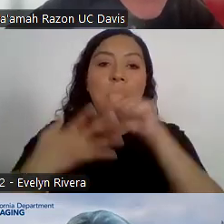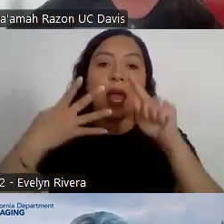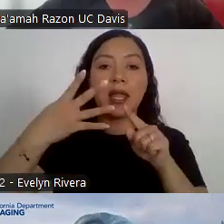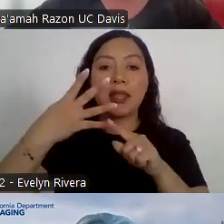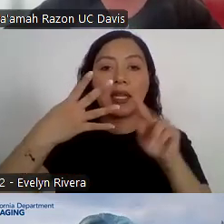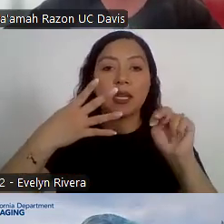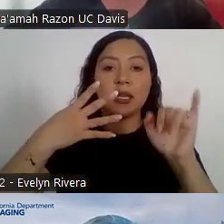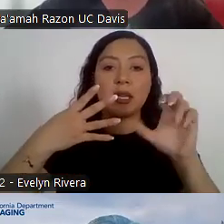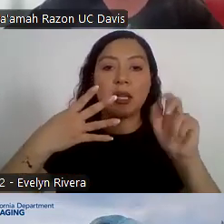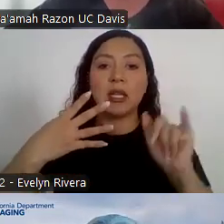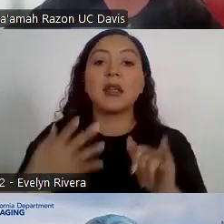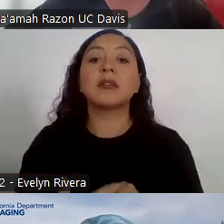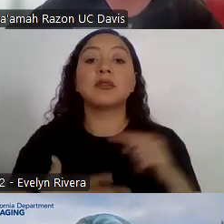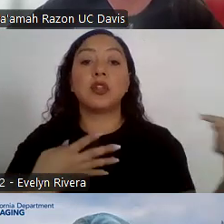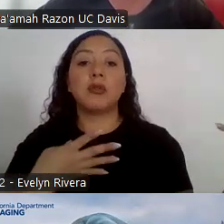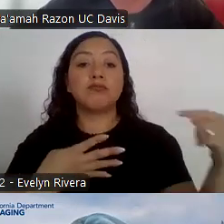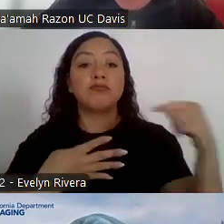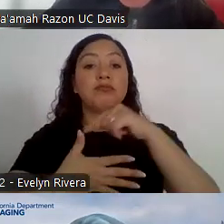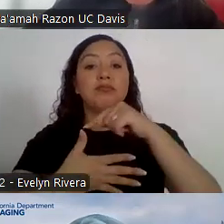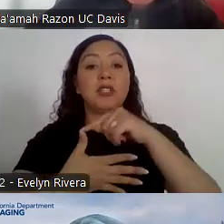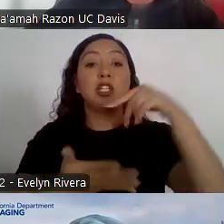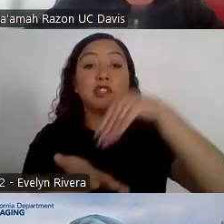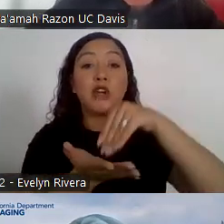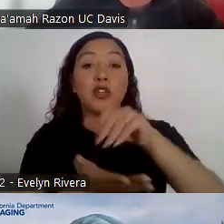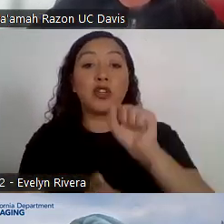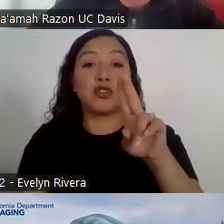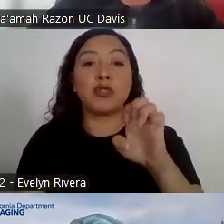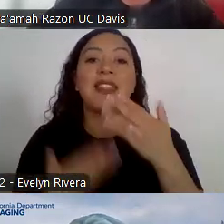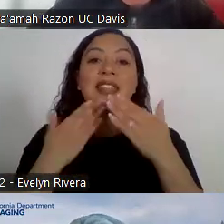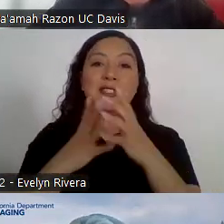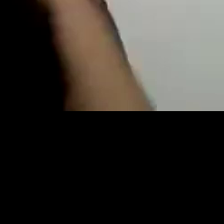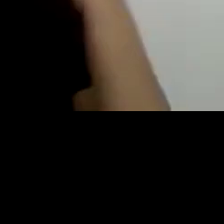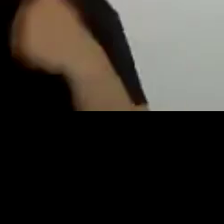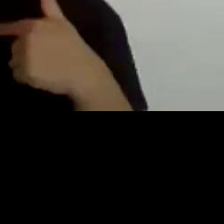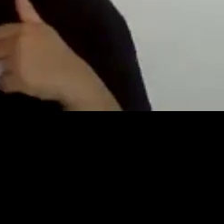Sue. Yes, thank you so much. I really appreciate the presentation. And